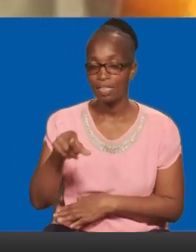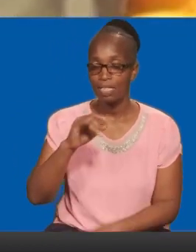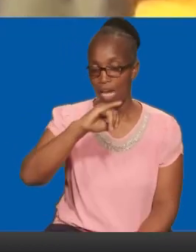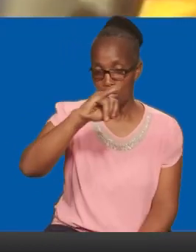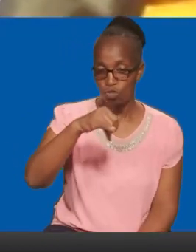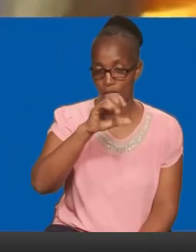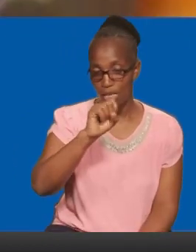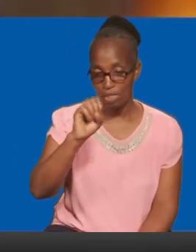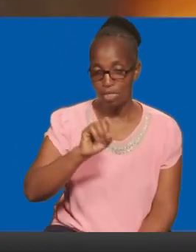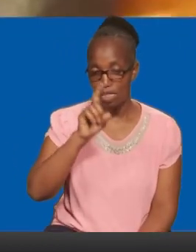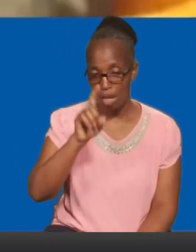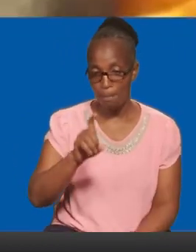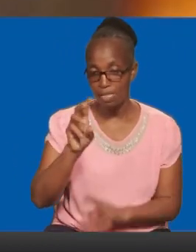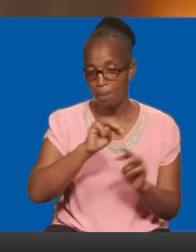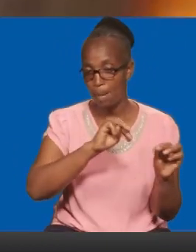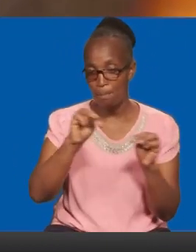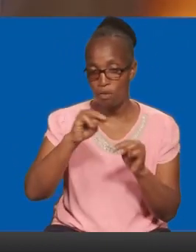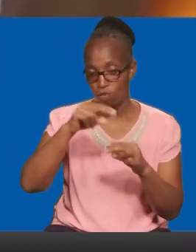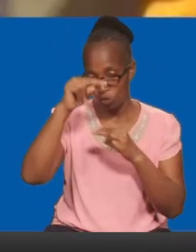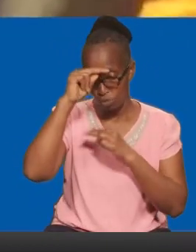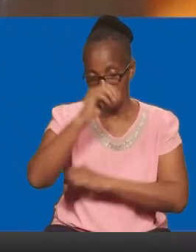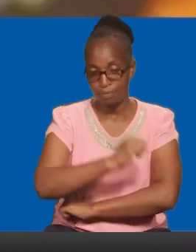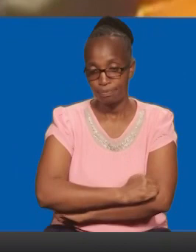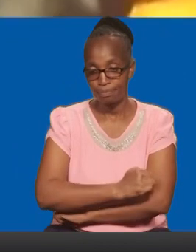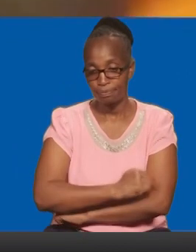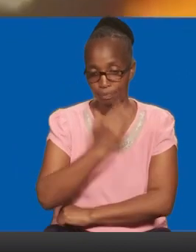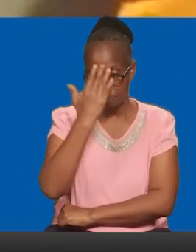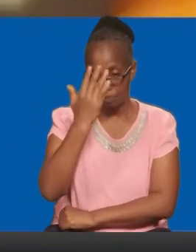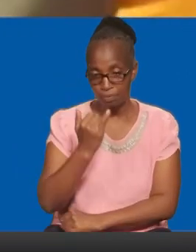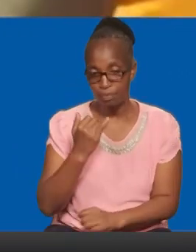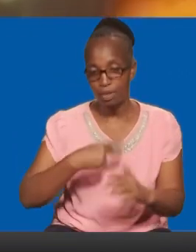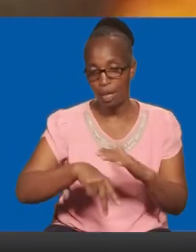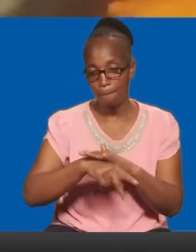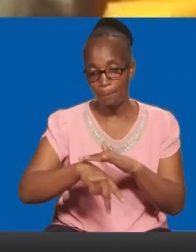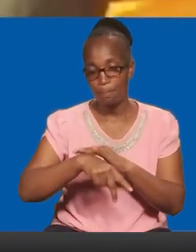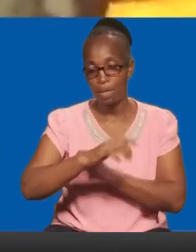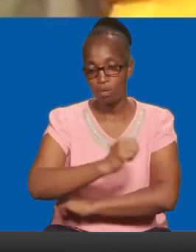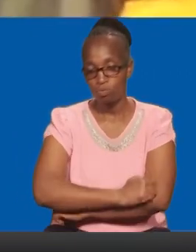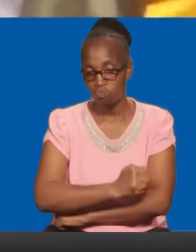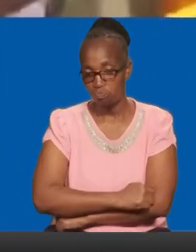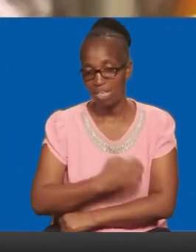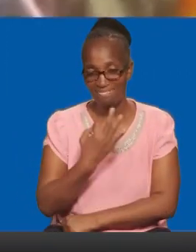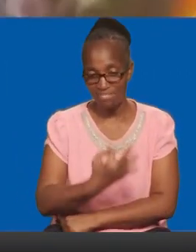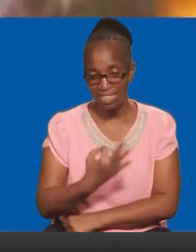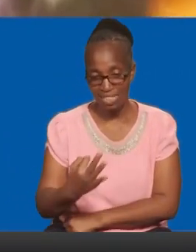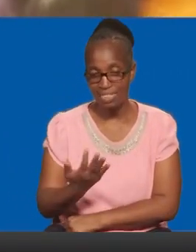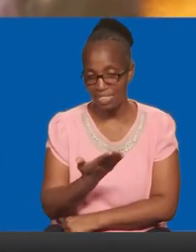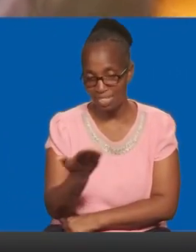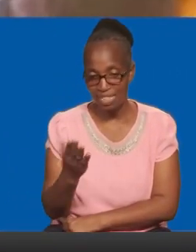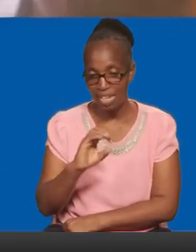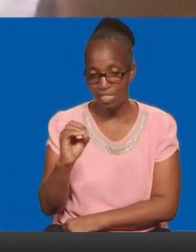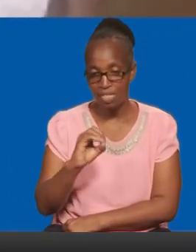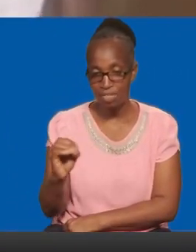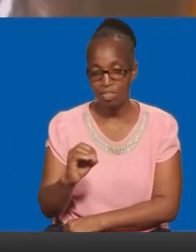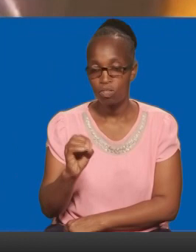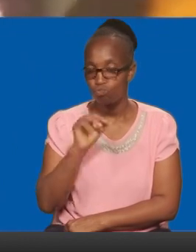They should be moved to secondary schools. Moved to secondary schools. Simply because in primary schools there